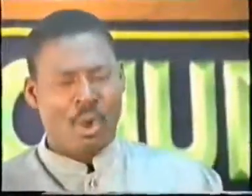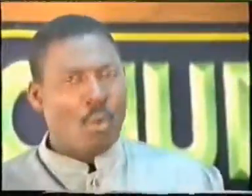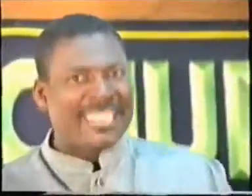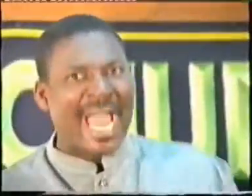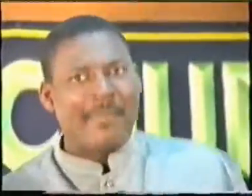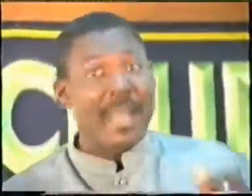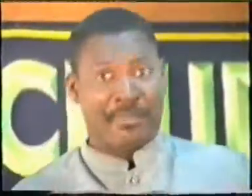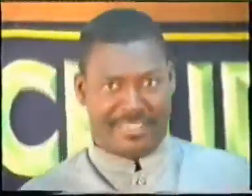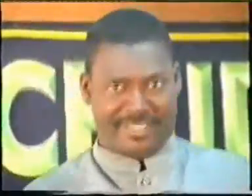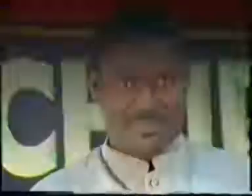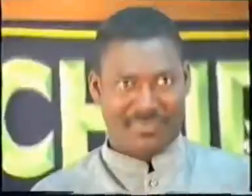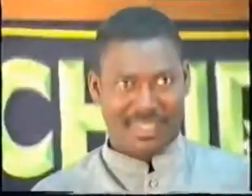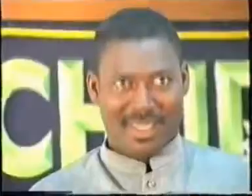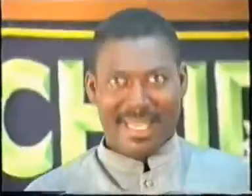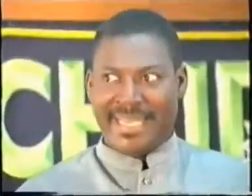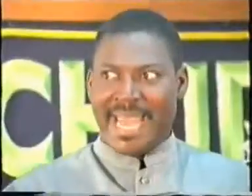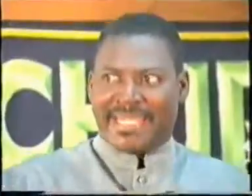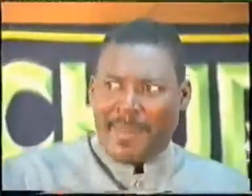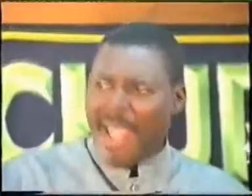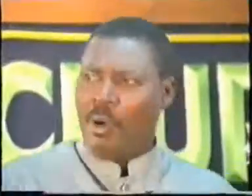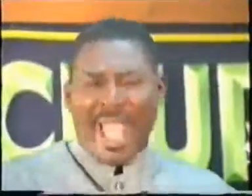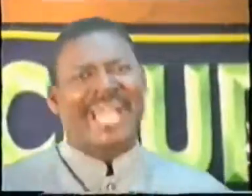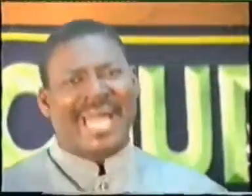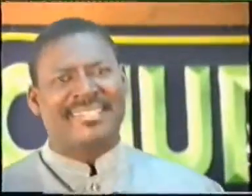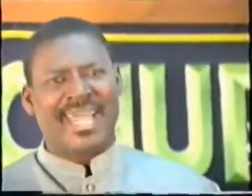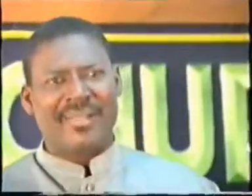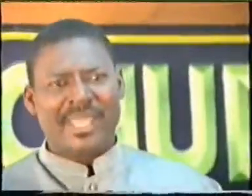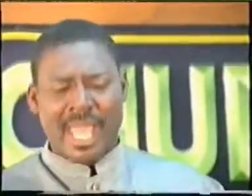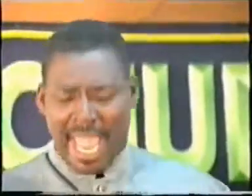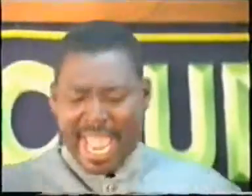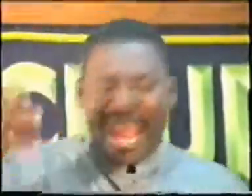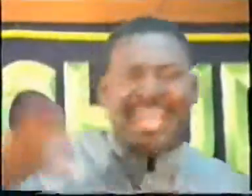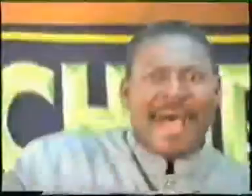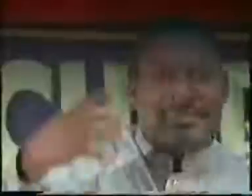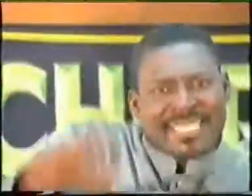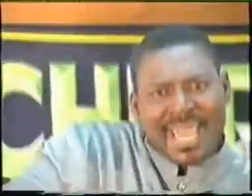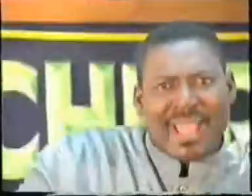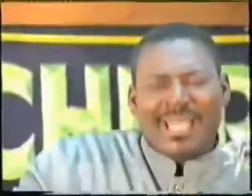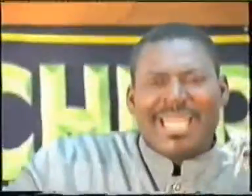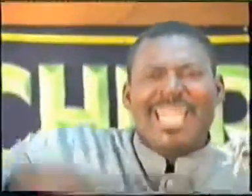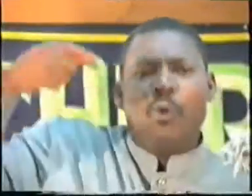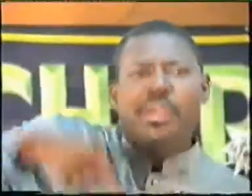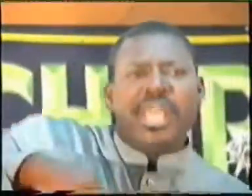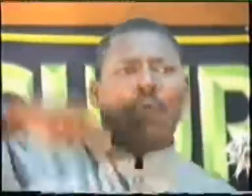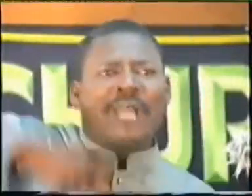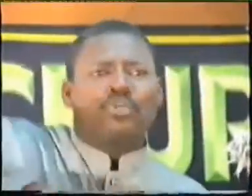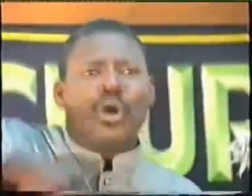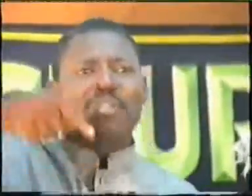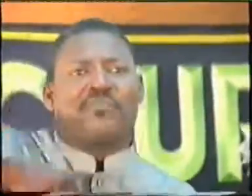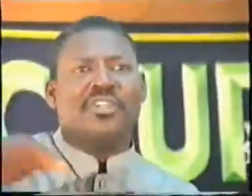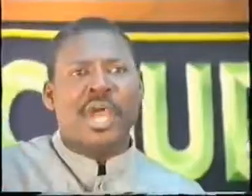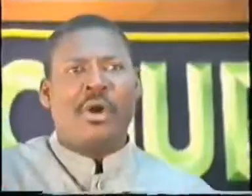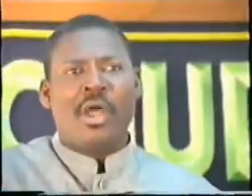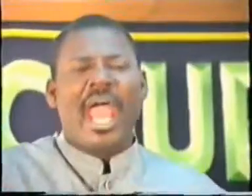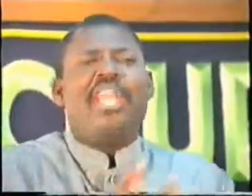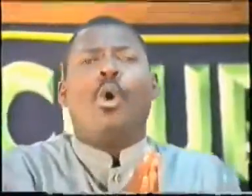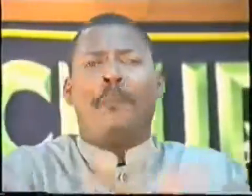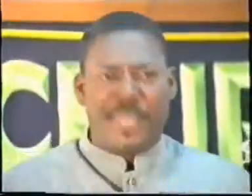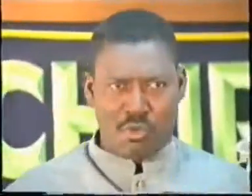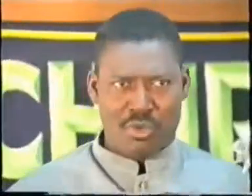time, sa enipa no was a be a priest. Na the Bible I can say, enam se Lewi ekwan